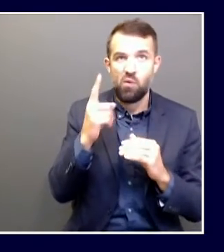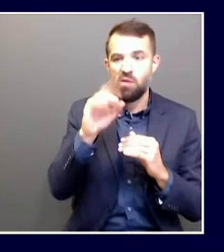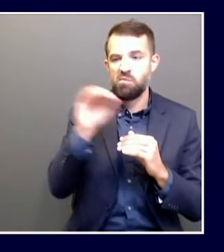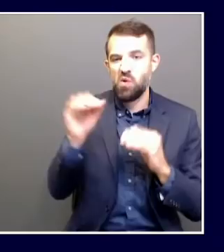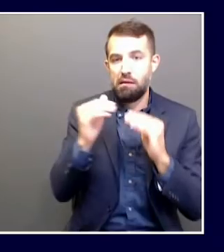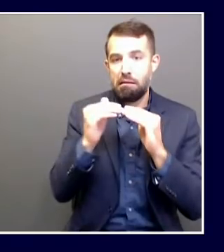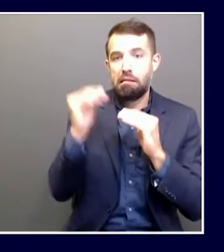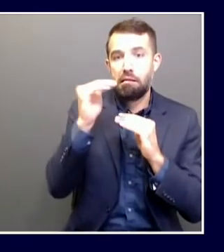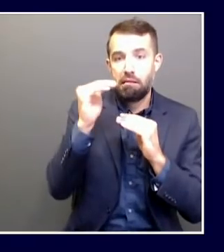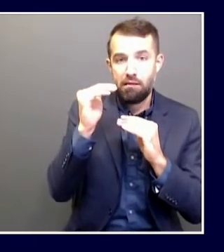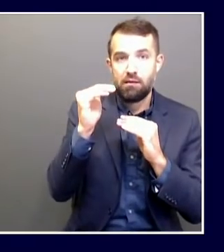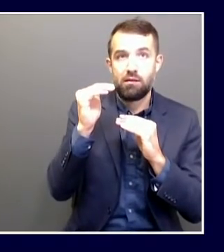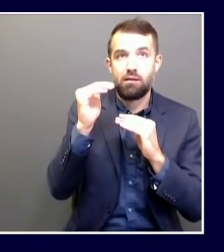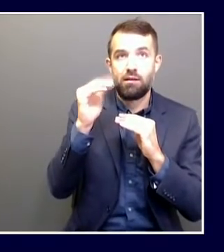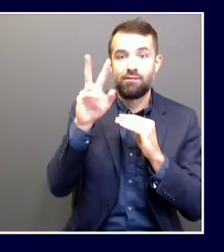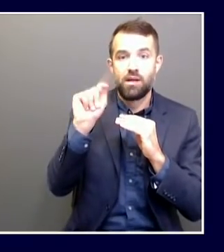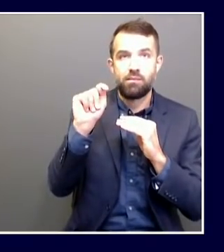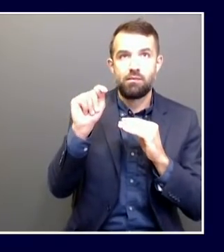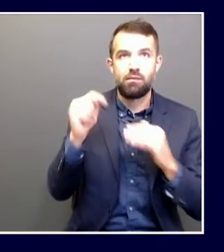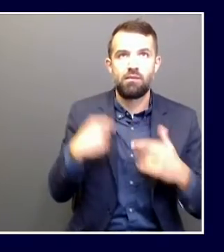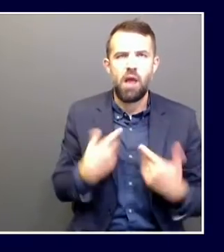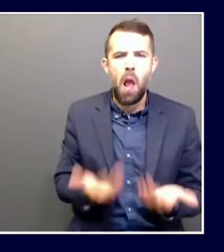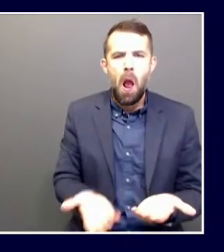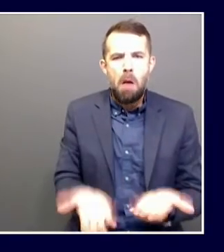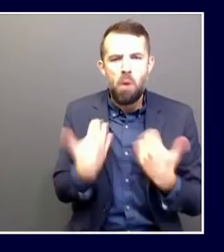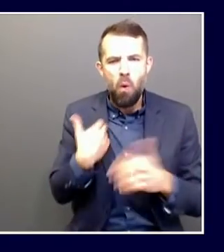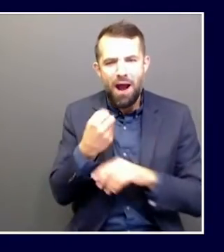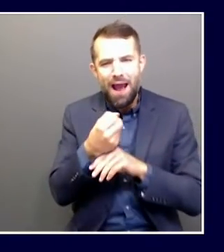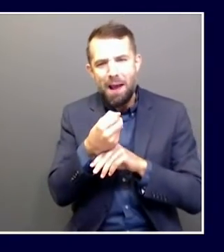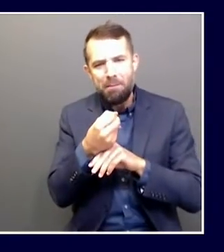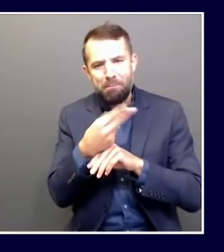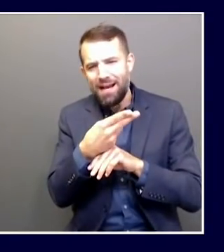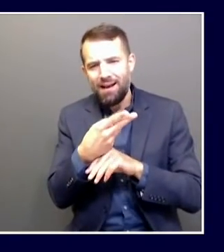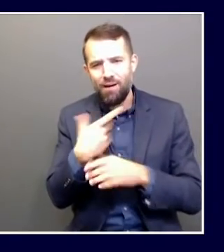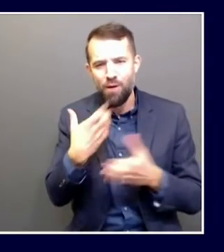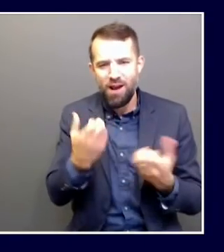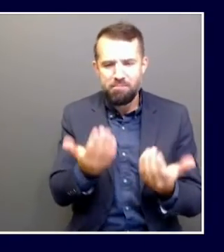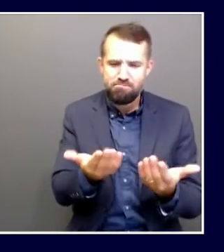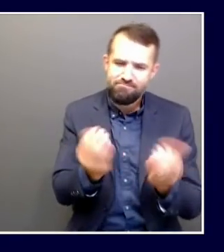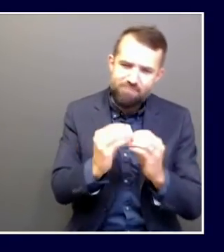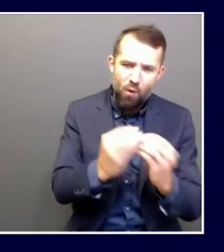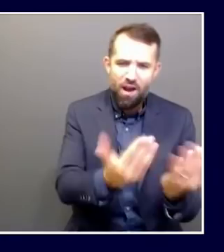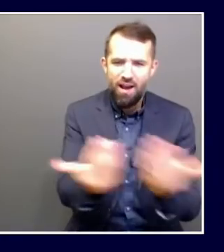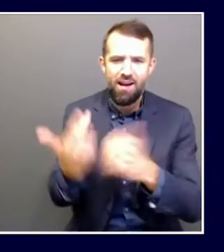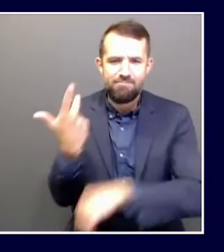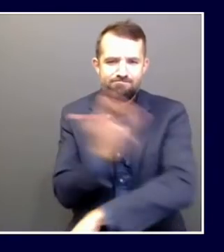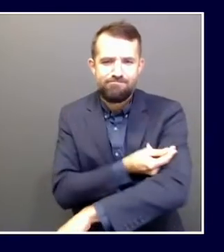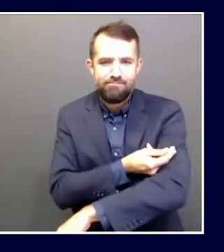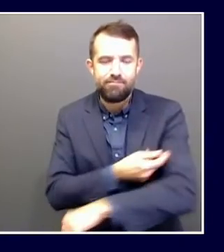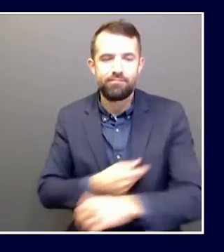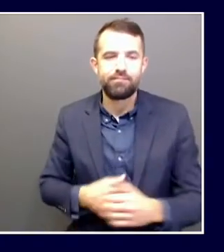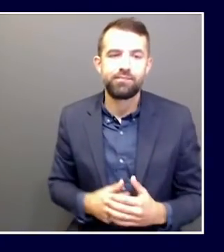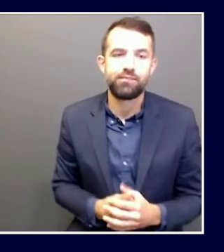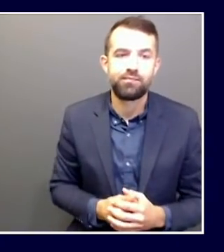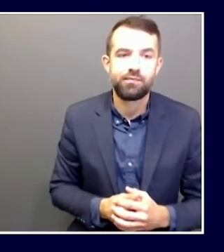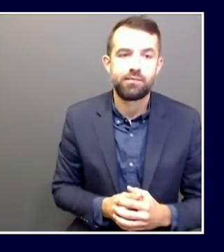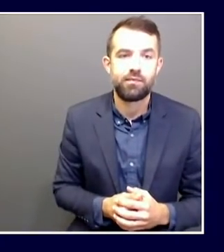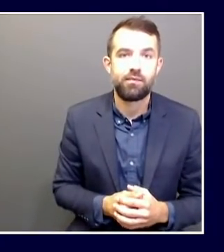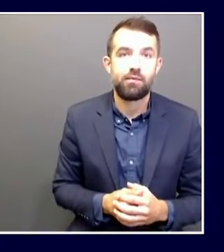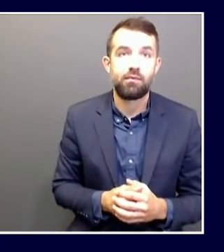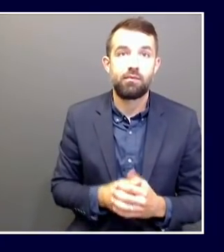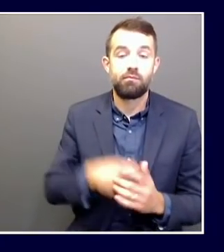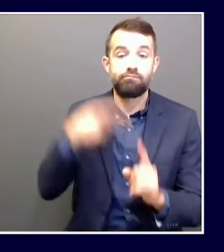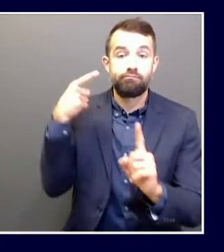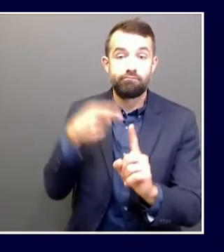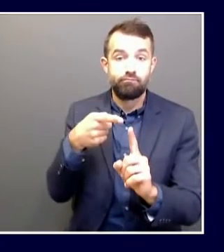eclipse Connecticut and perhaps even Vermont. The number I want to draw really close attention to is how we're